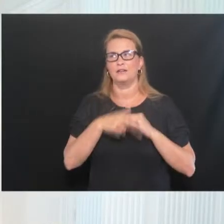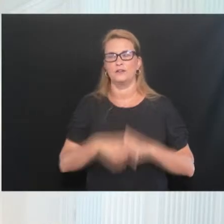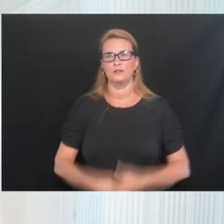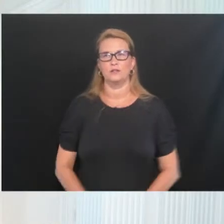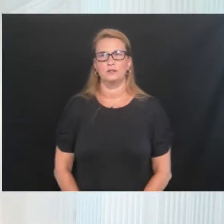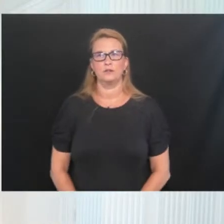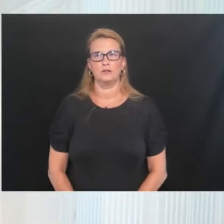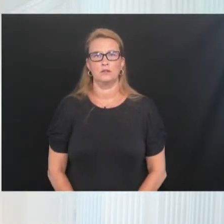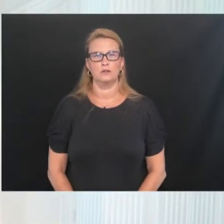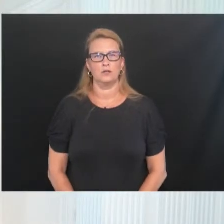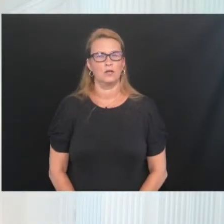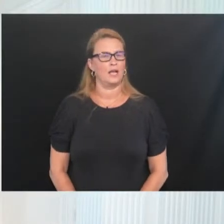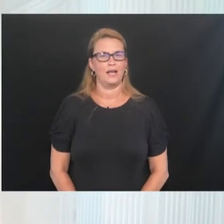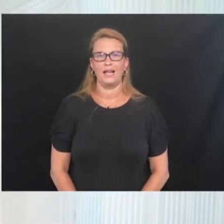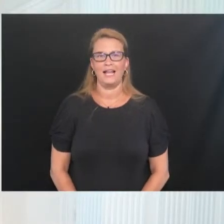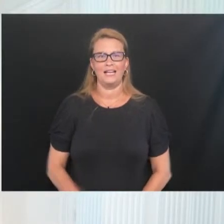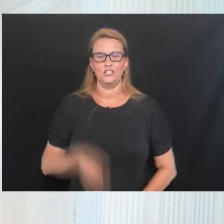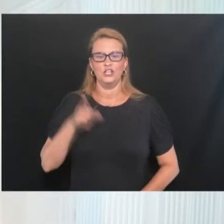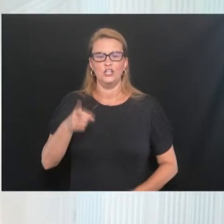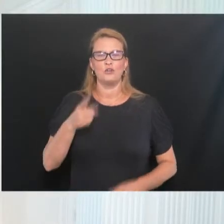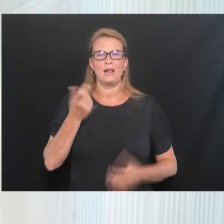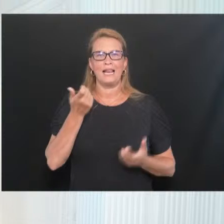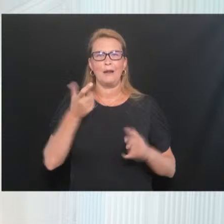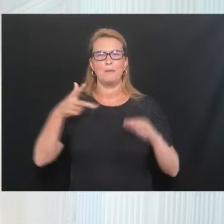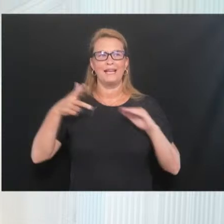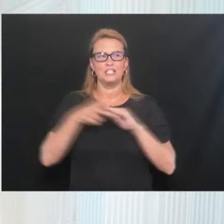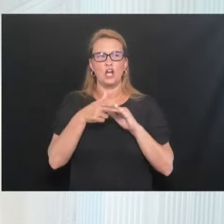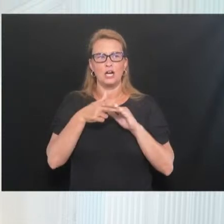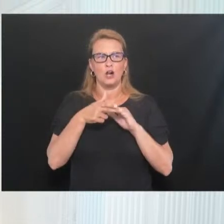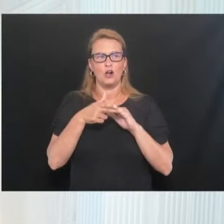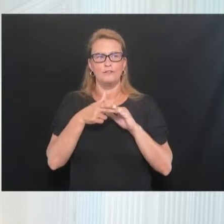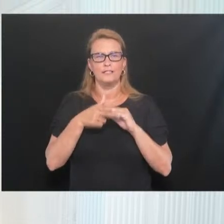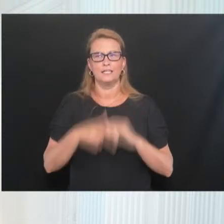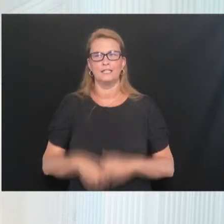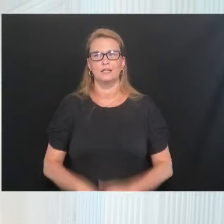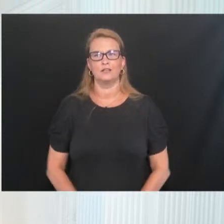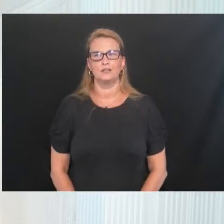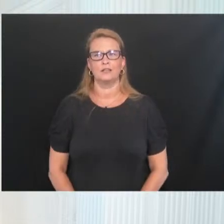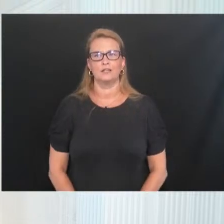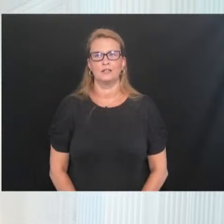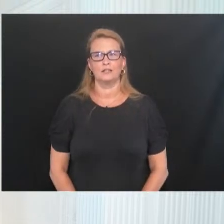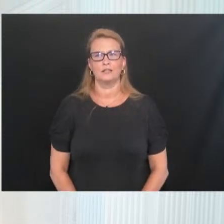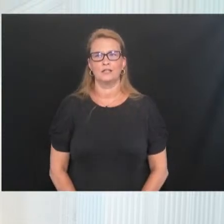Do it one more time, Brad. We kind of lost part of it.